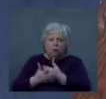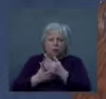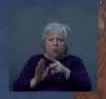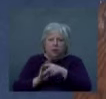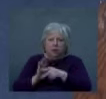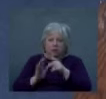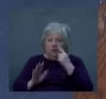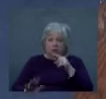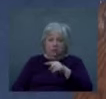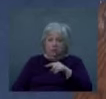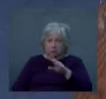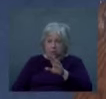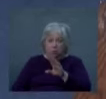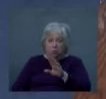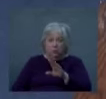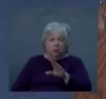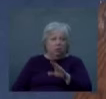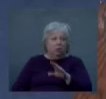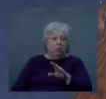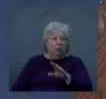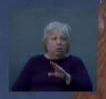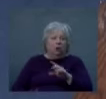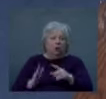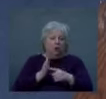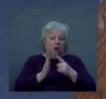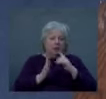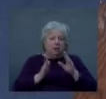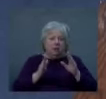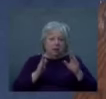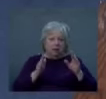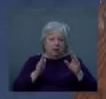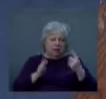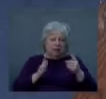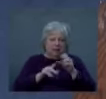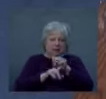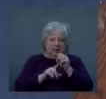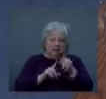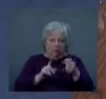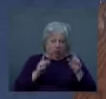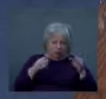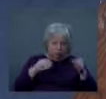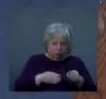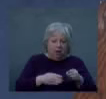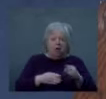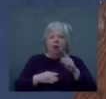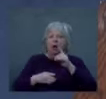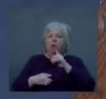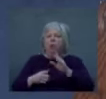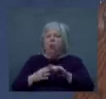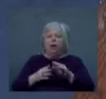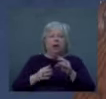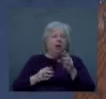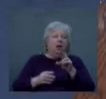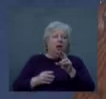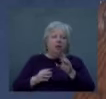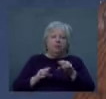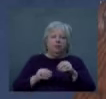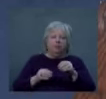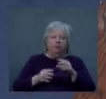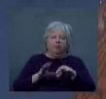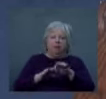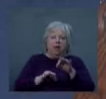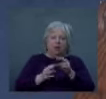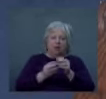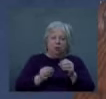been addressed, are we going to remedy it and assign blame and nip this kind of stuff